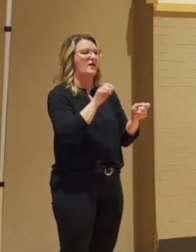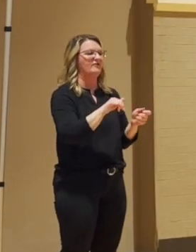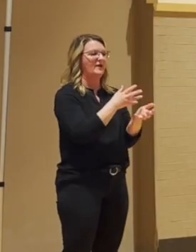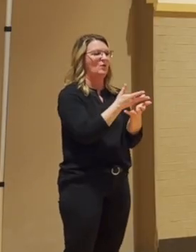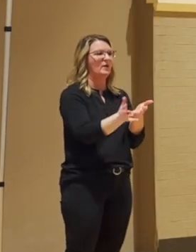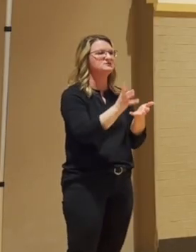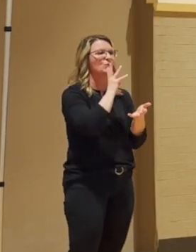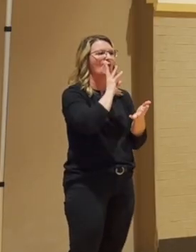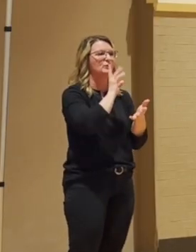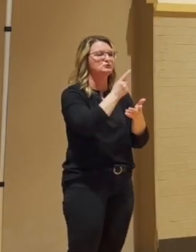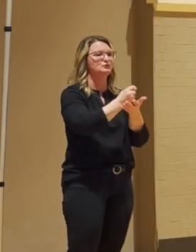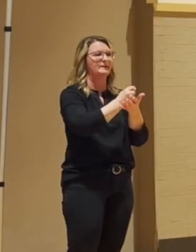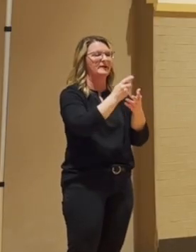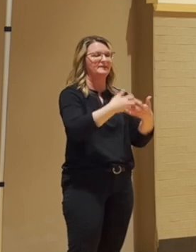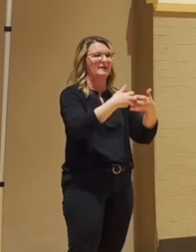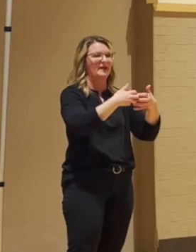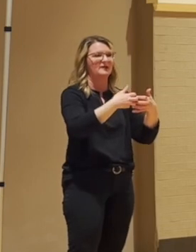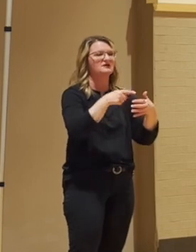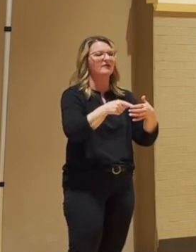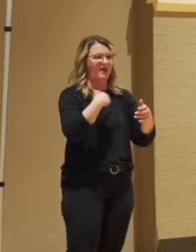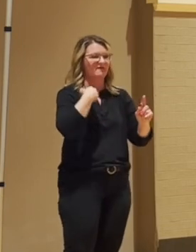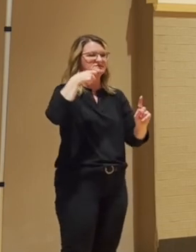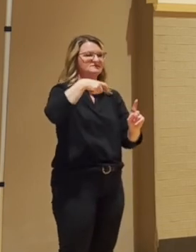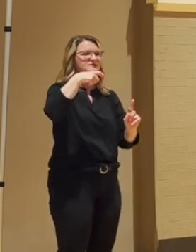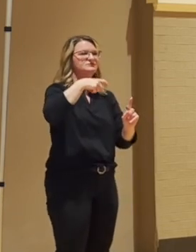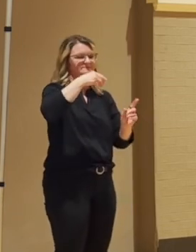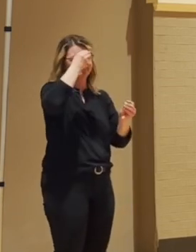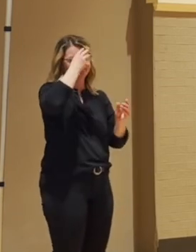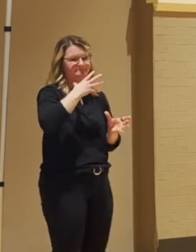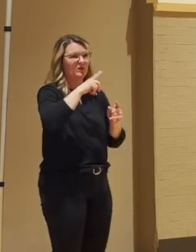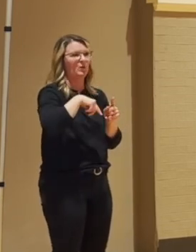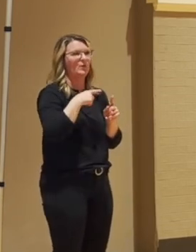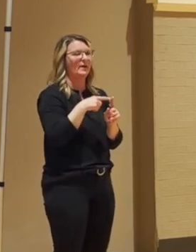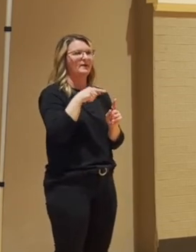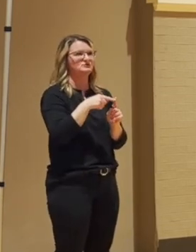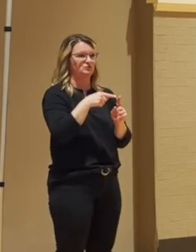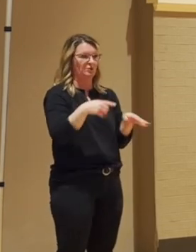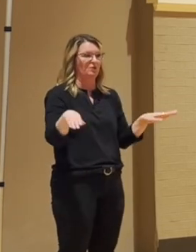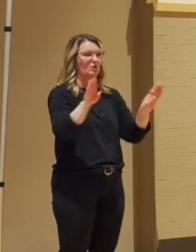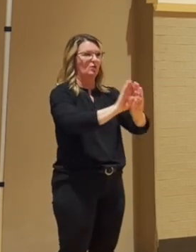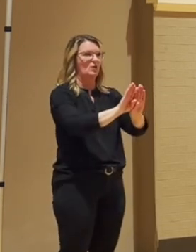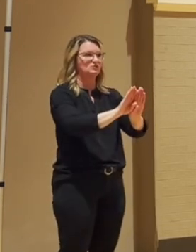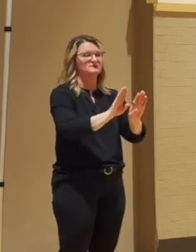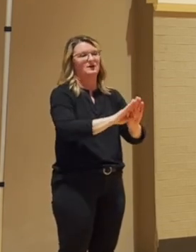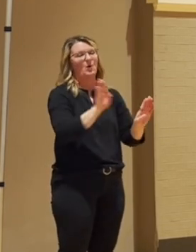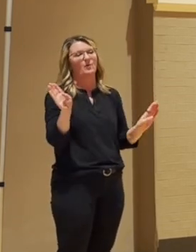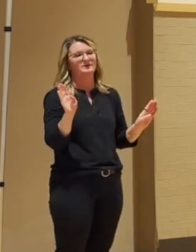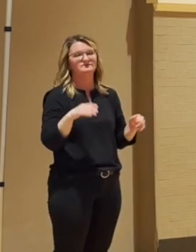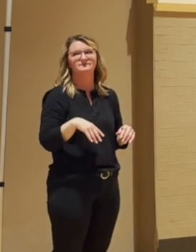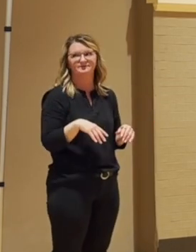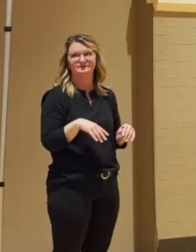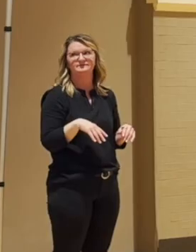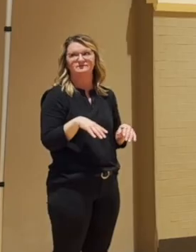plant. There are sensors that kind of tell us when to close and open those gates, but we